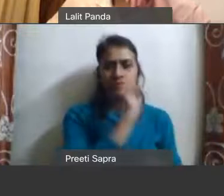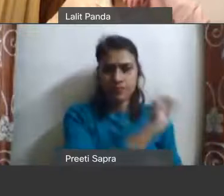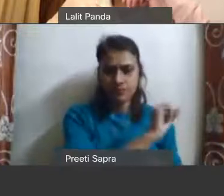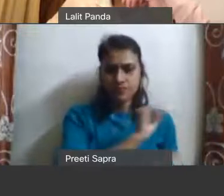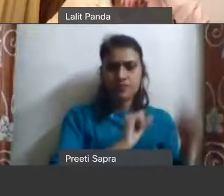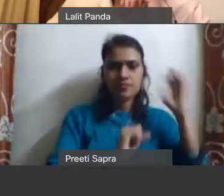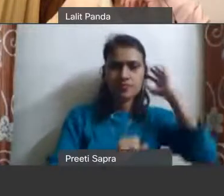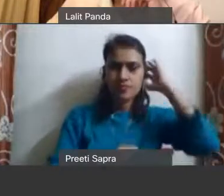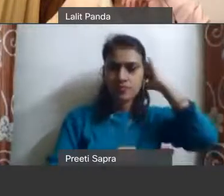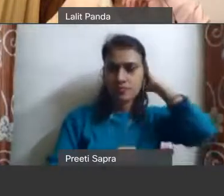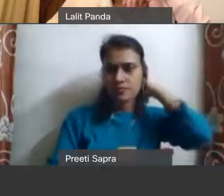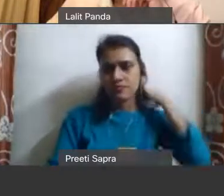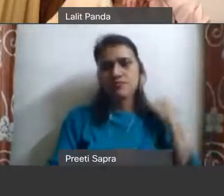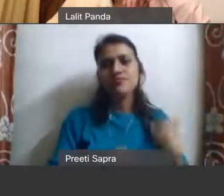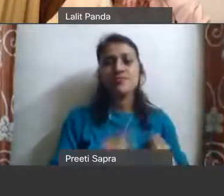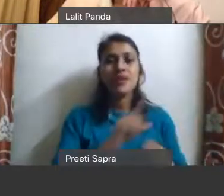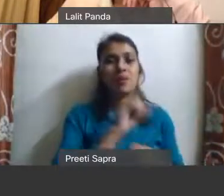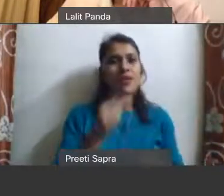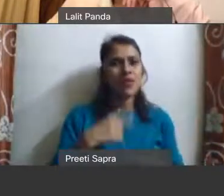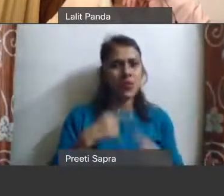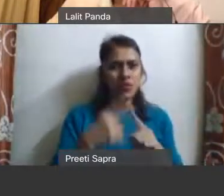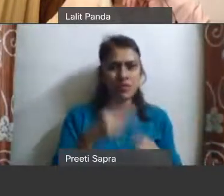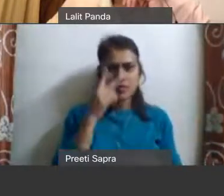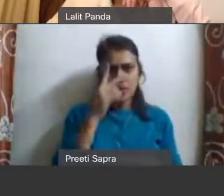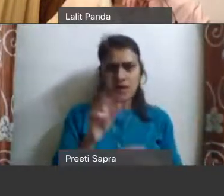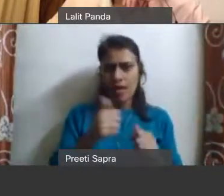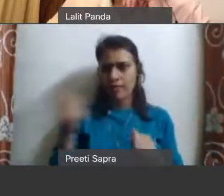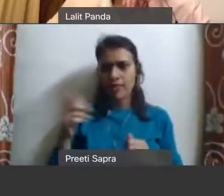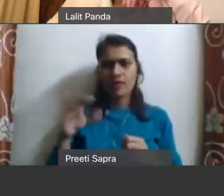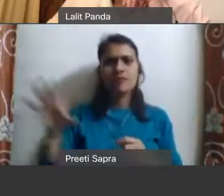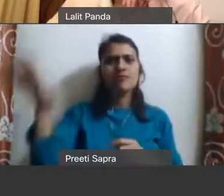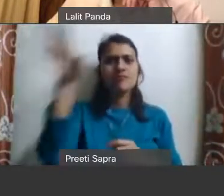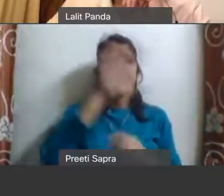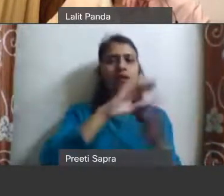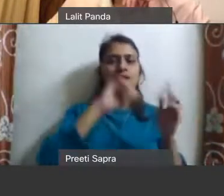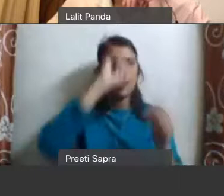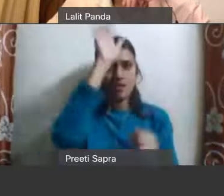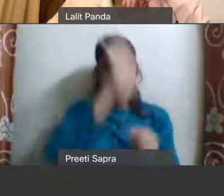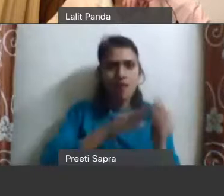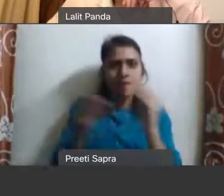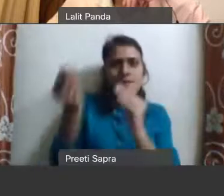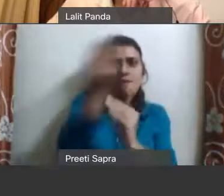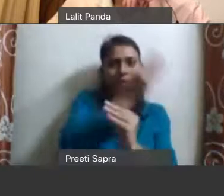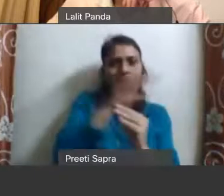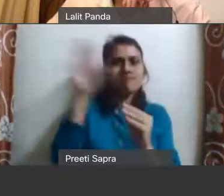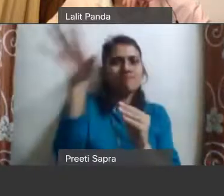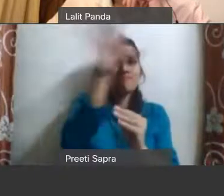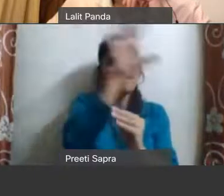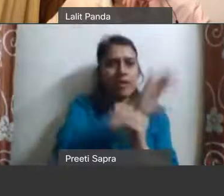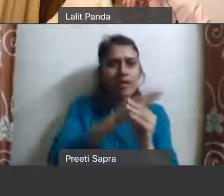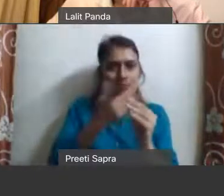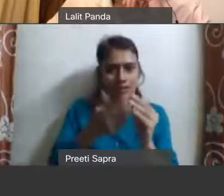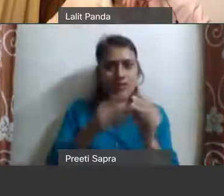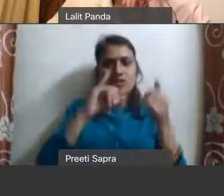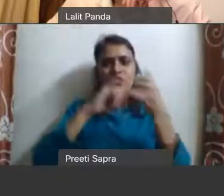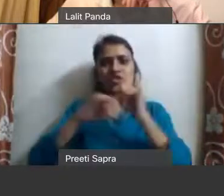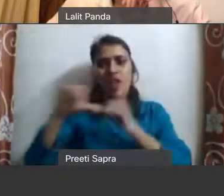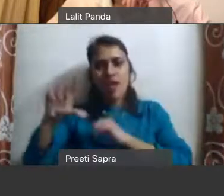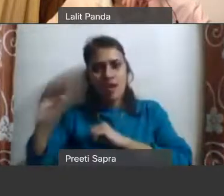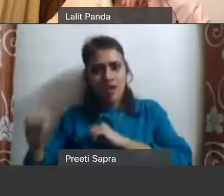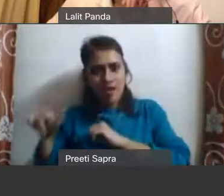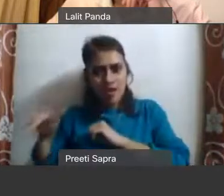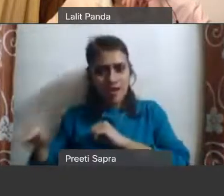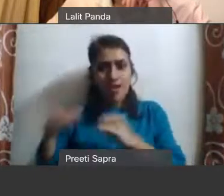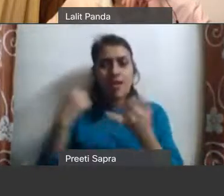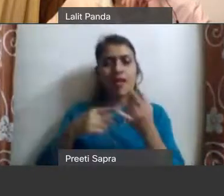that. But we see that there are also other countries which are in India's neighboring countries, such as Sri Lanka and Nepal, where certain religions